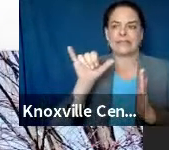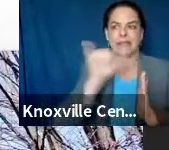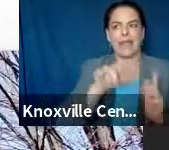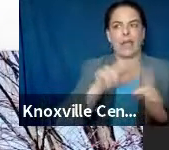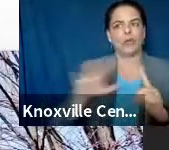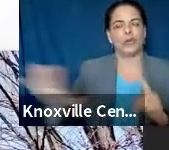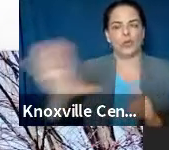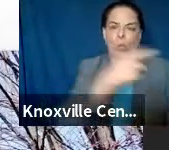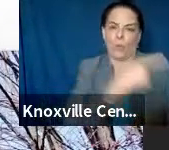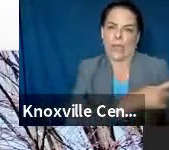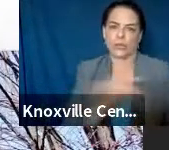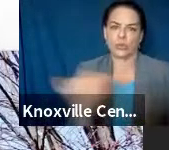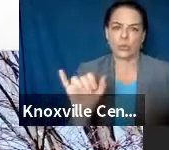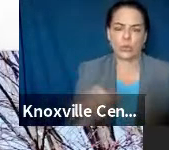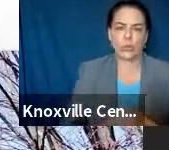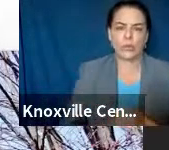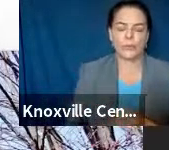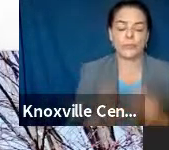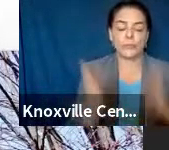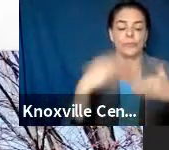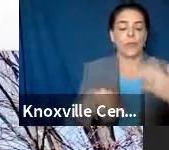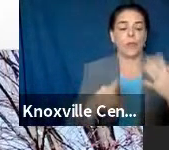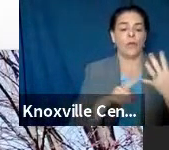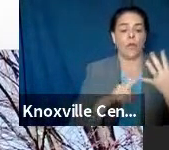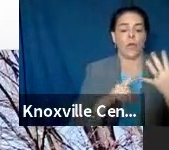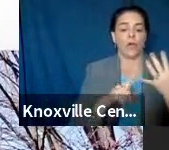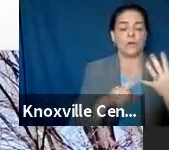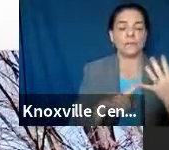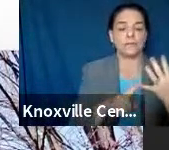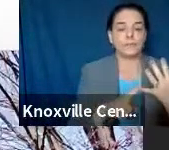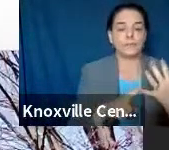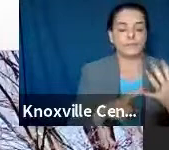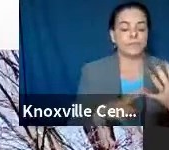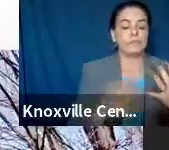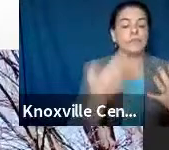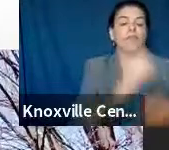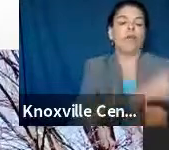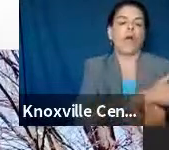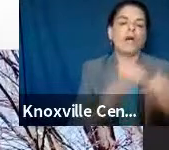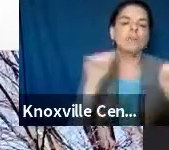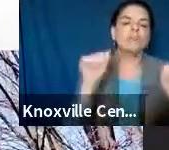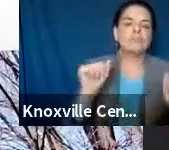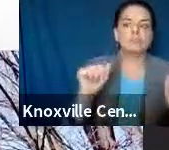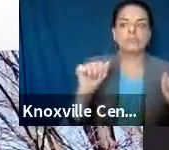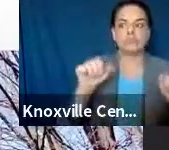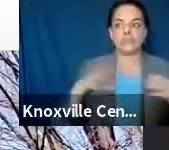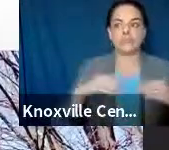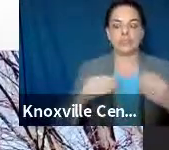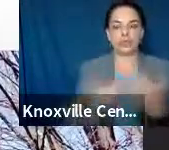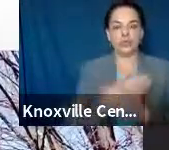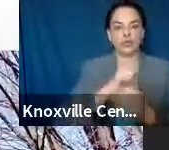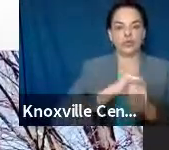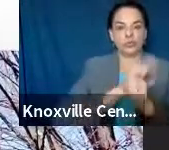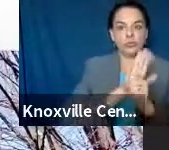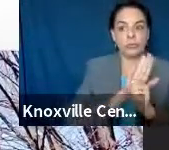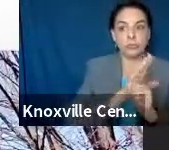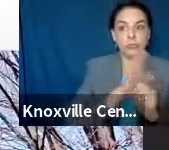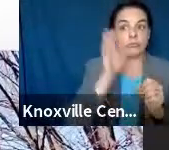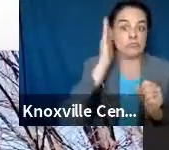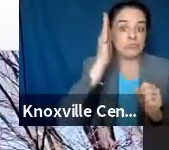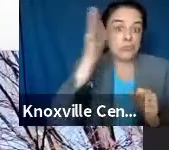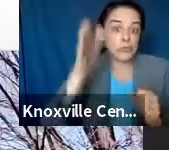well. Our fourth benchmark, healthcare system capabilities remain within current and forecasted surge